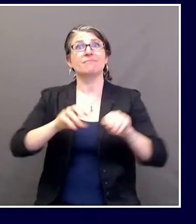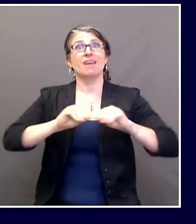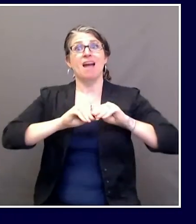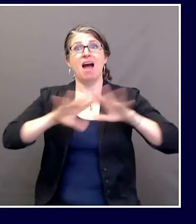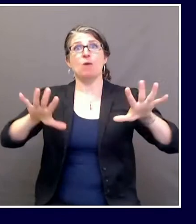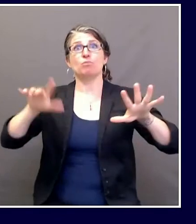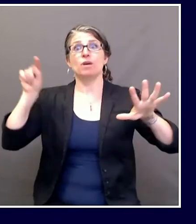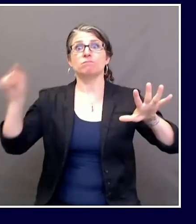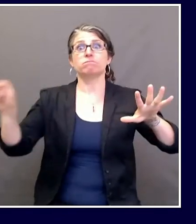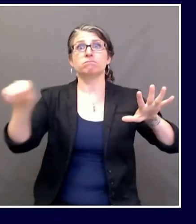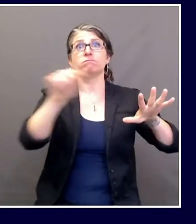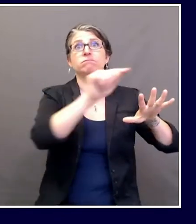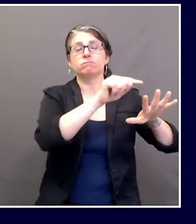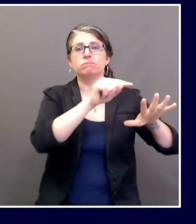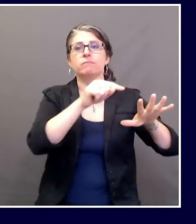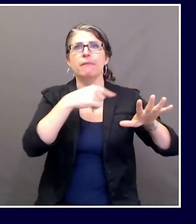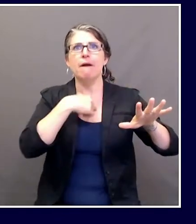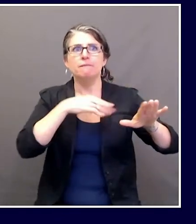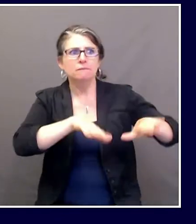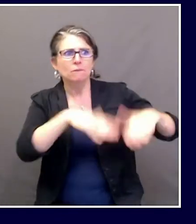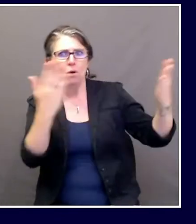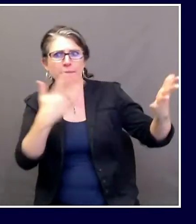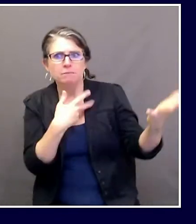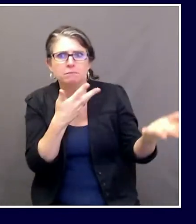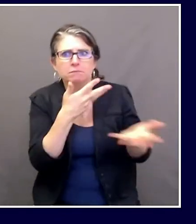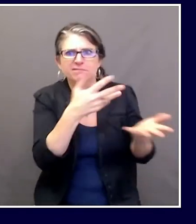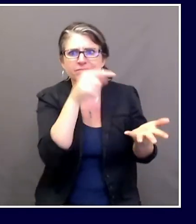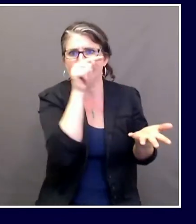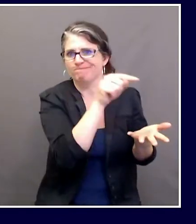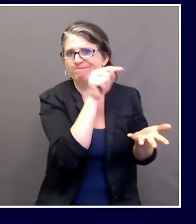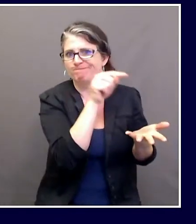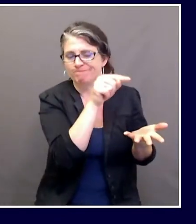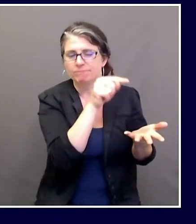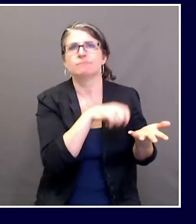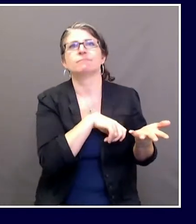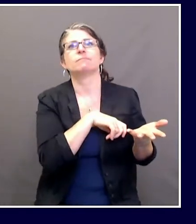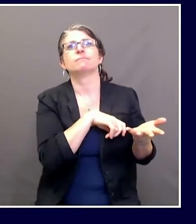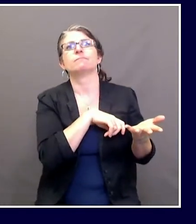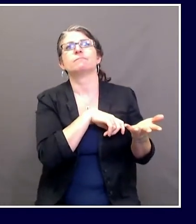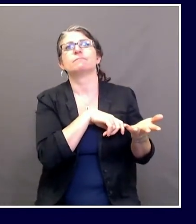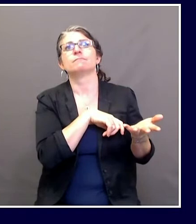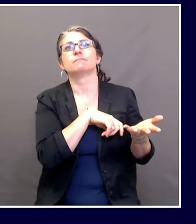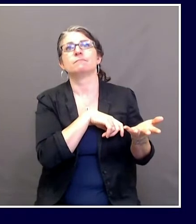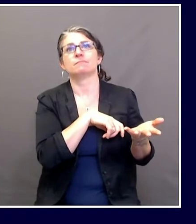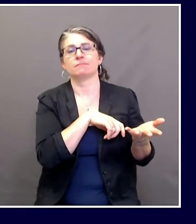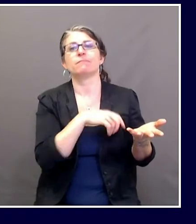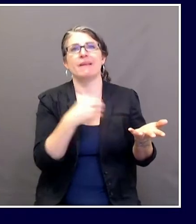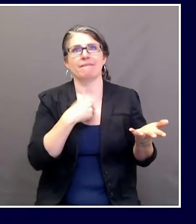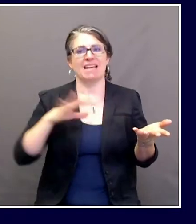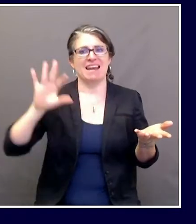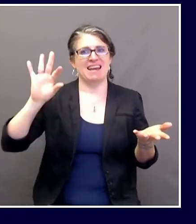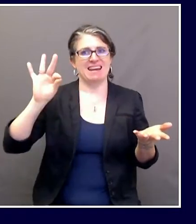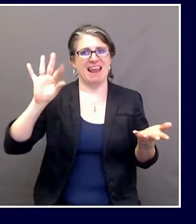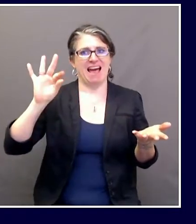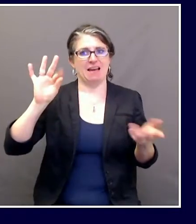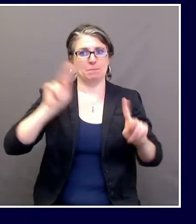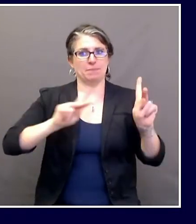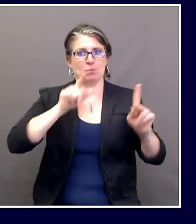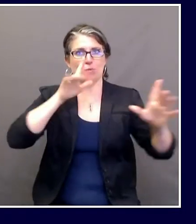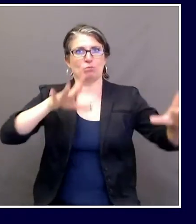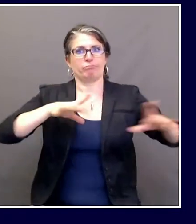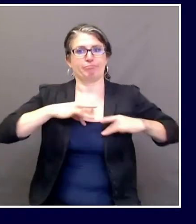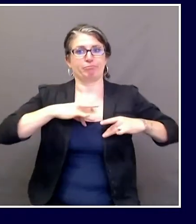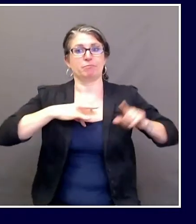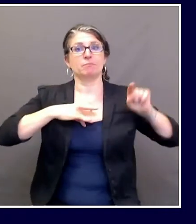an epidemiological outbreak investigation into 9 cases of COVID-19 associated with